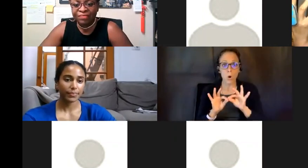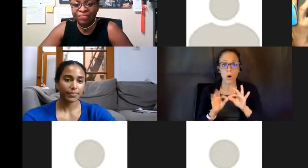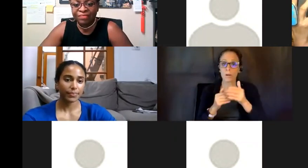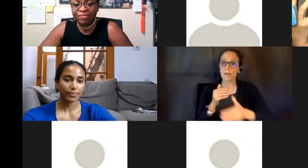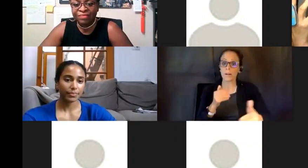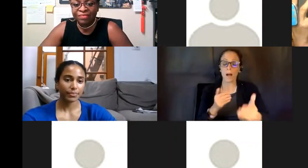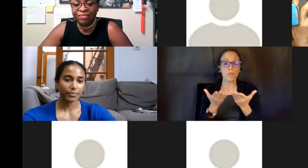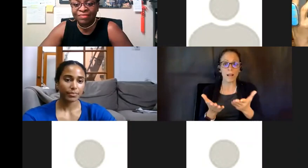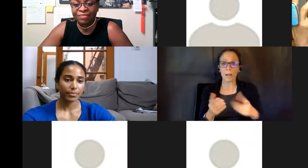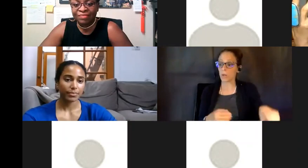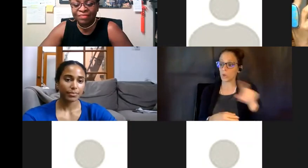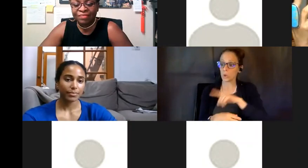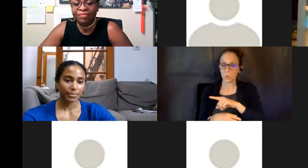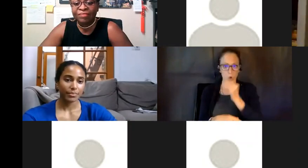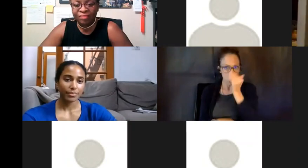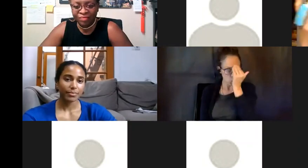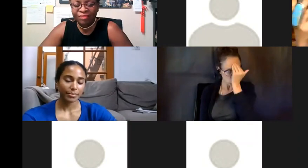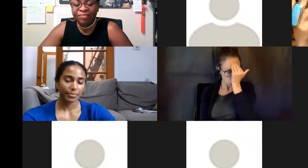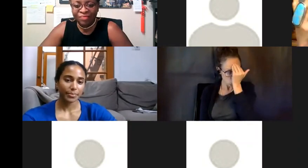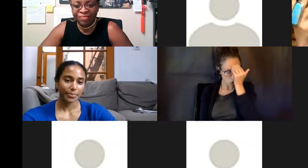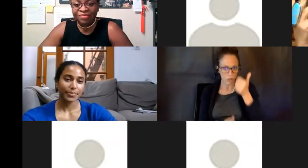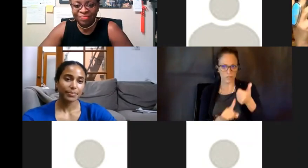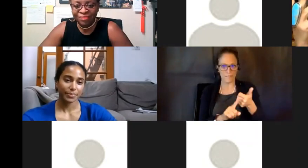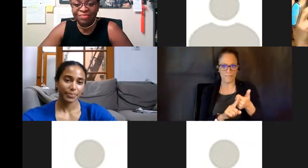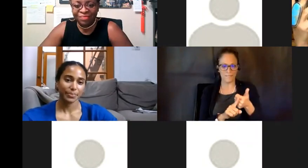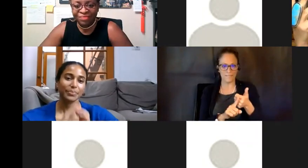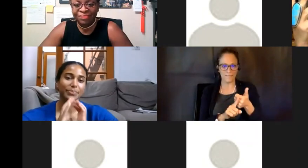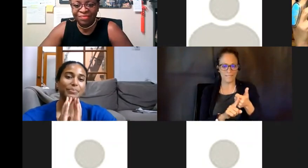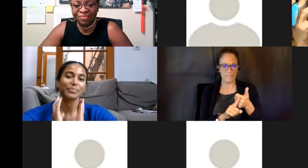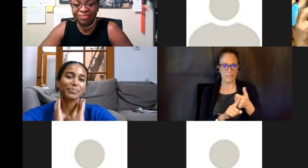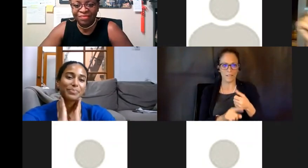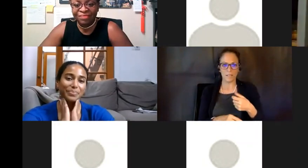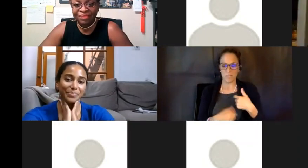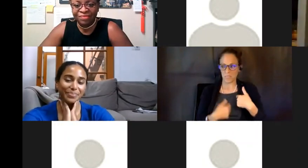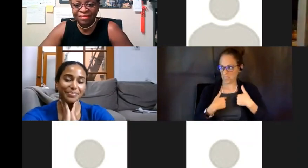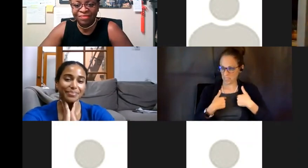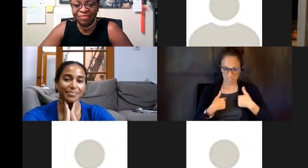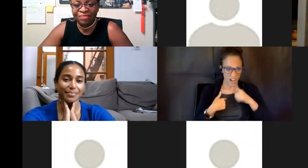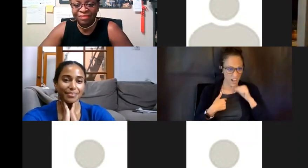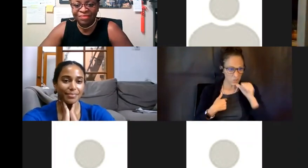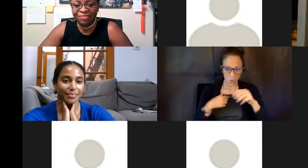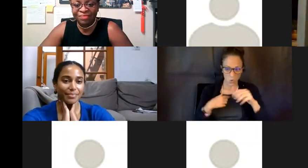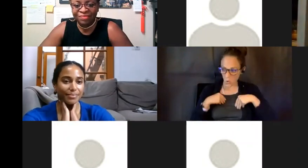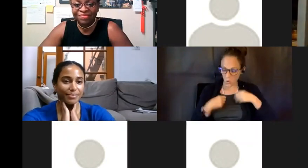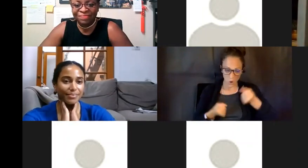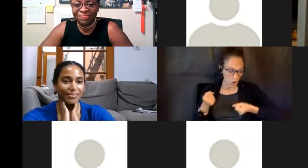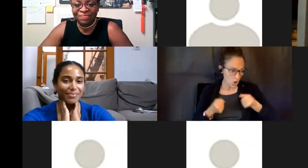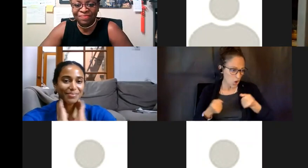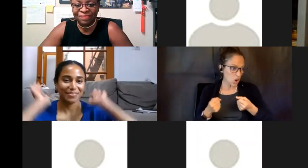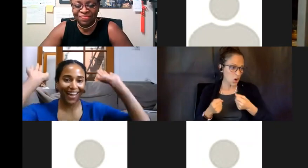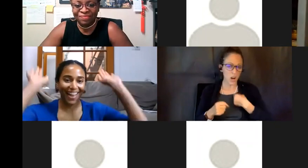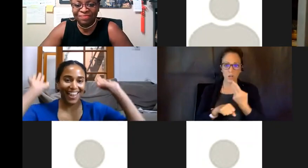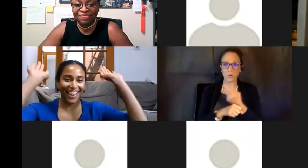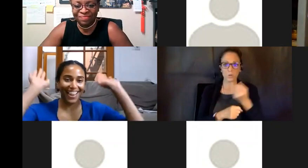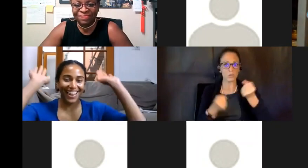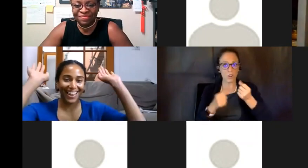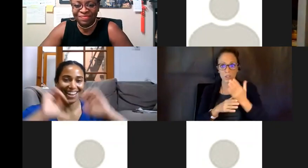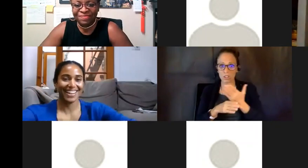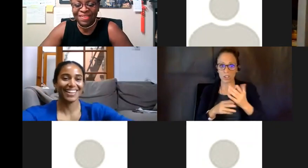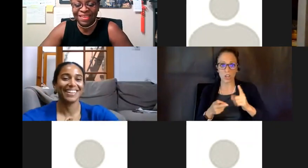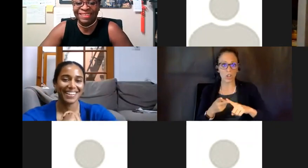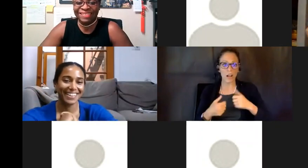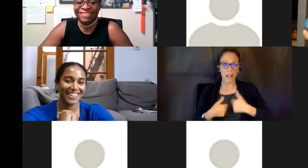life. I don't even own a car. I use car shares, I rent apartments, you know. I do have some nice clothes, as I like to say, because, you know, girl ain't